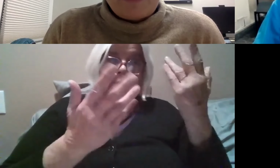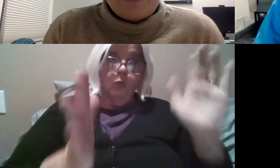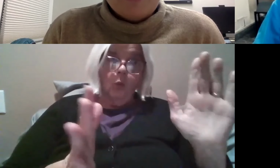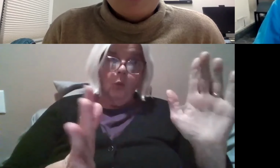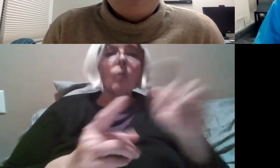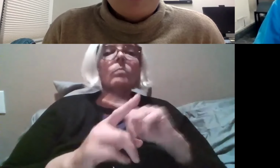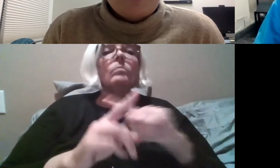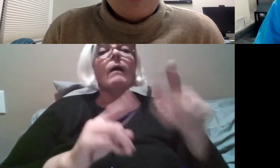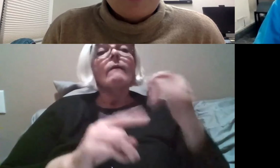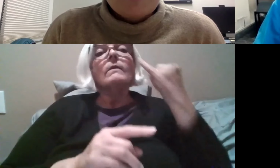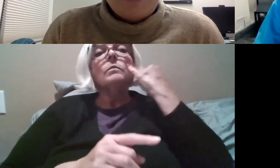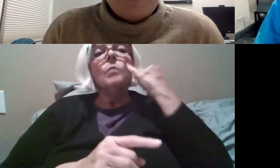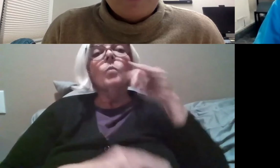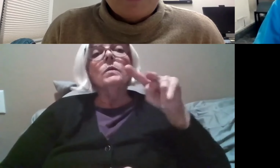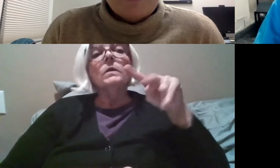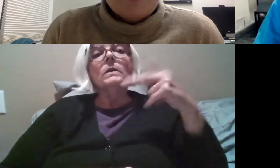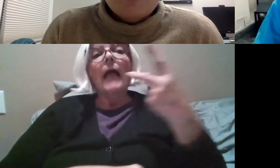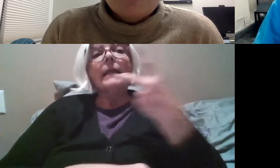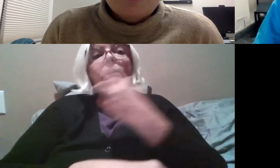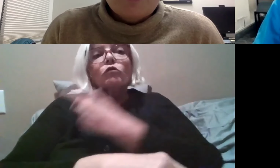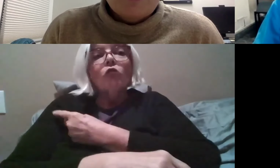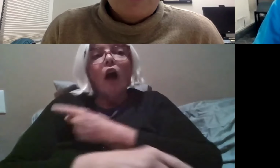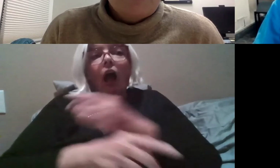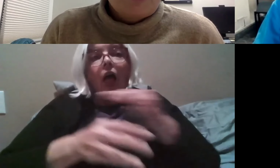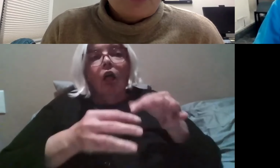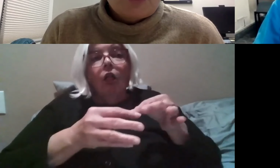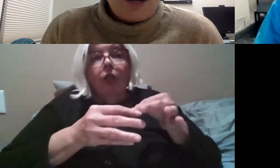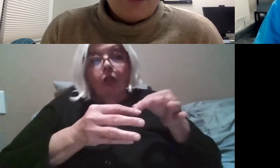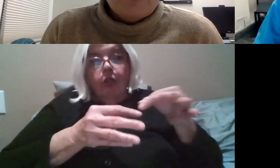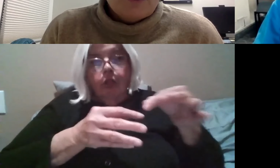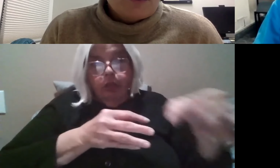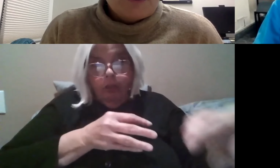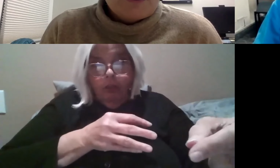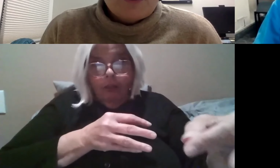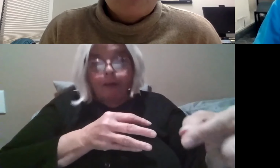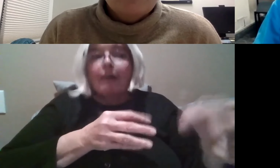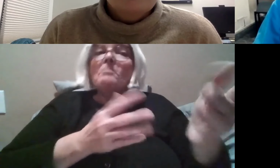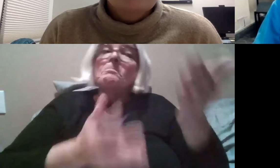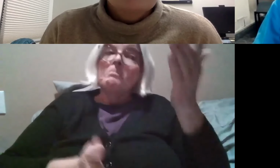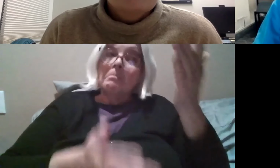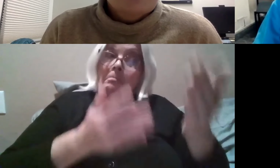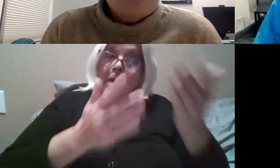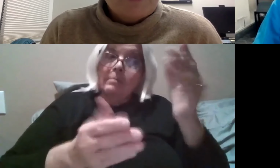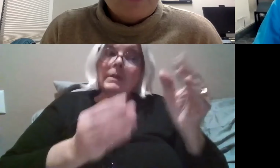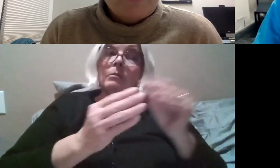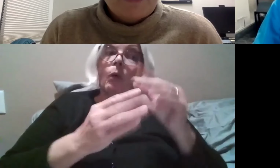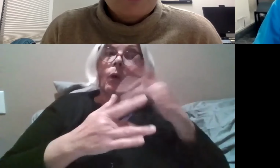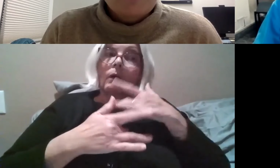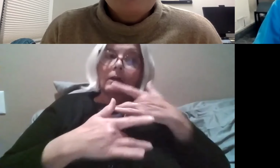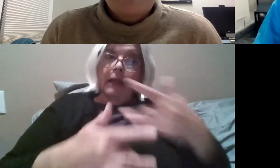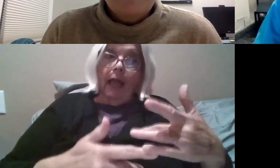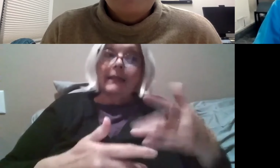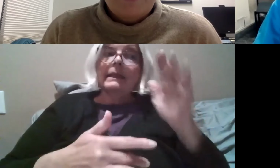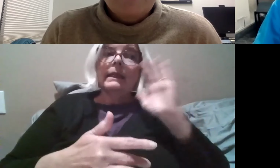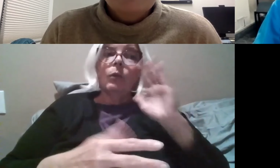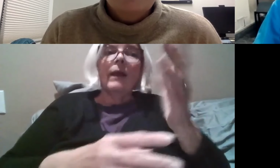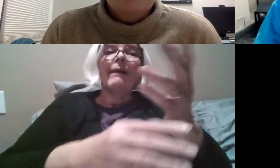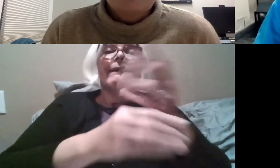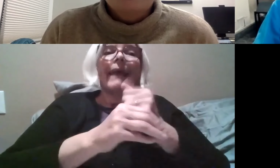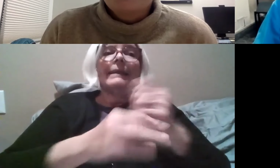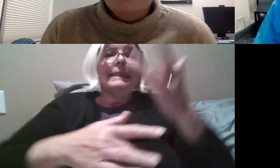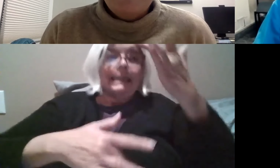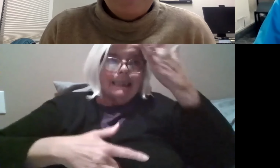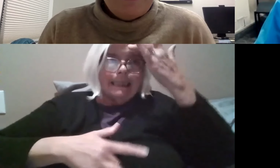delay vaccination or further delay that second dose, you leave your child vulnerable to COVID infection. And that